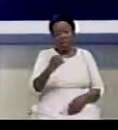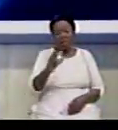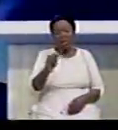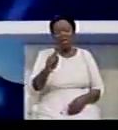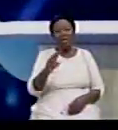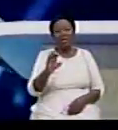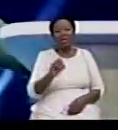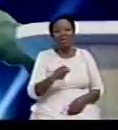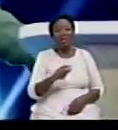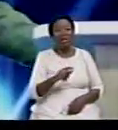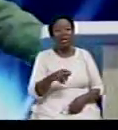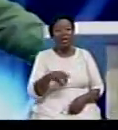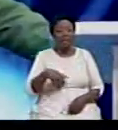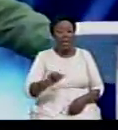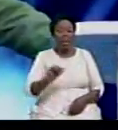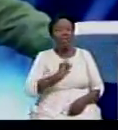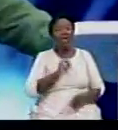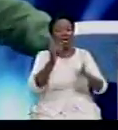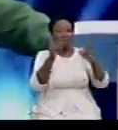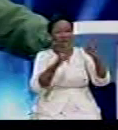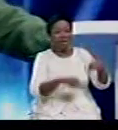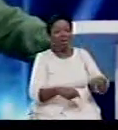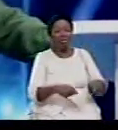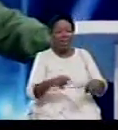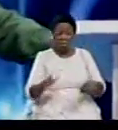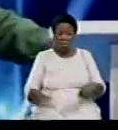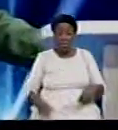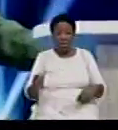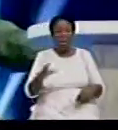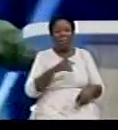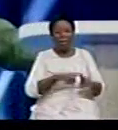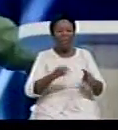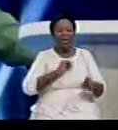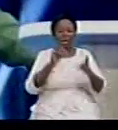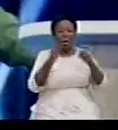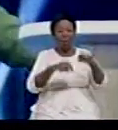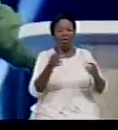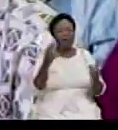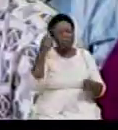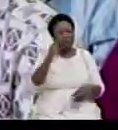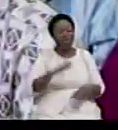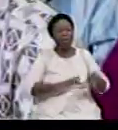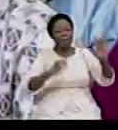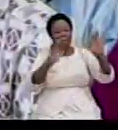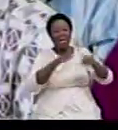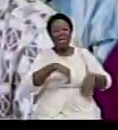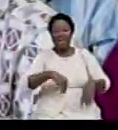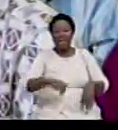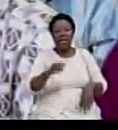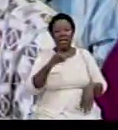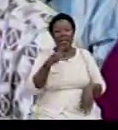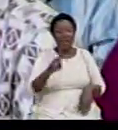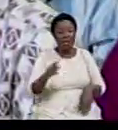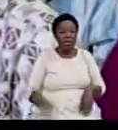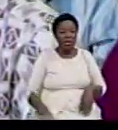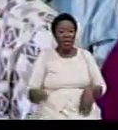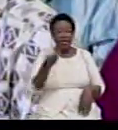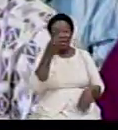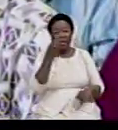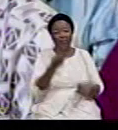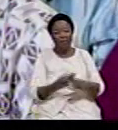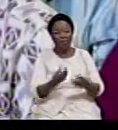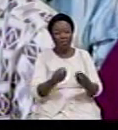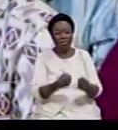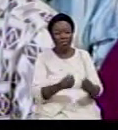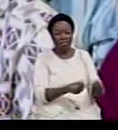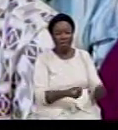for mercy. Yet the dogs eat of the crumbs which fall from the master's table. Look